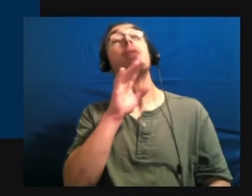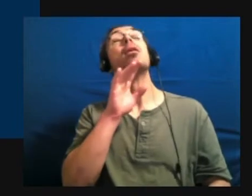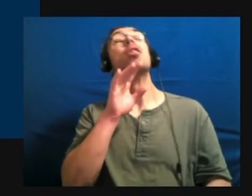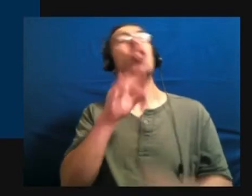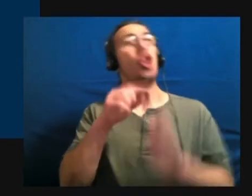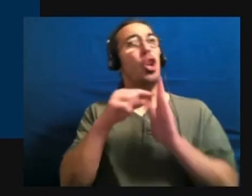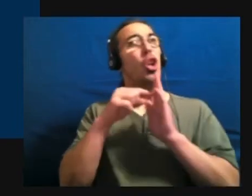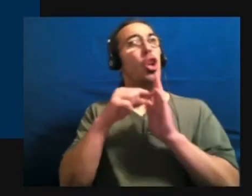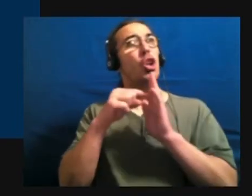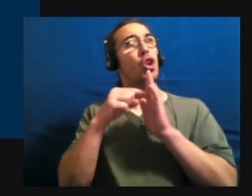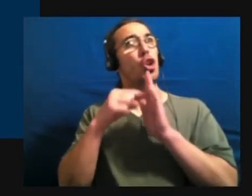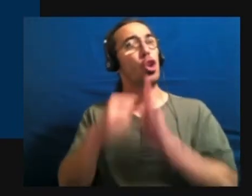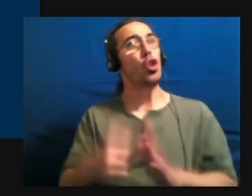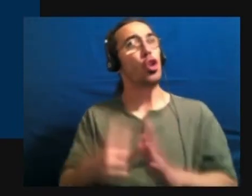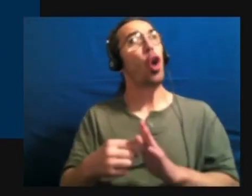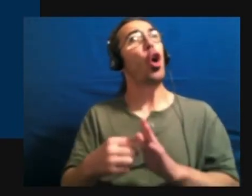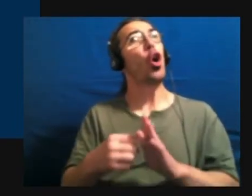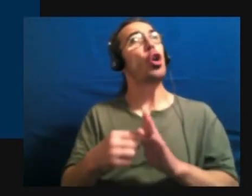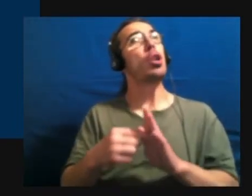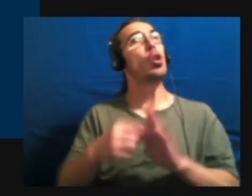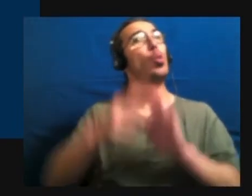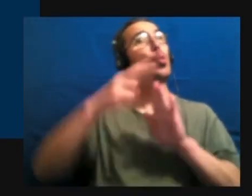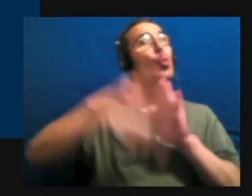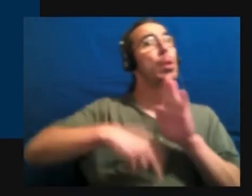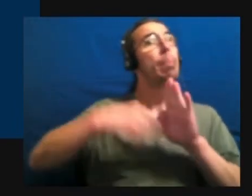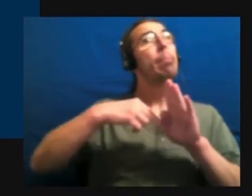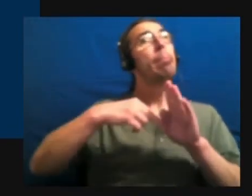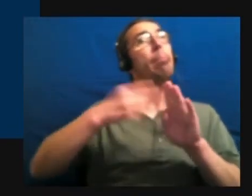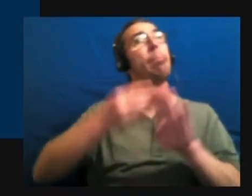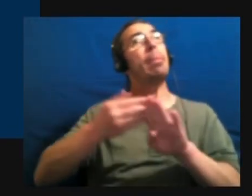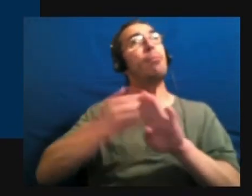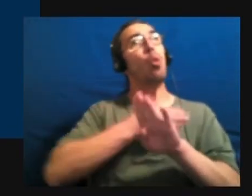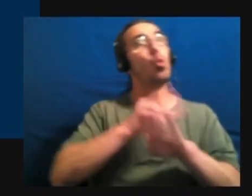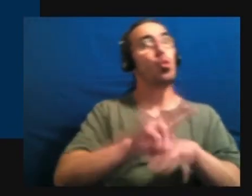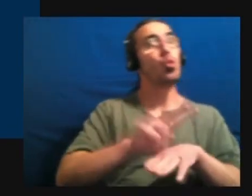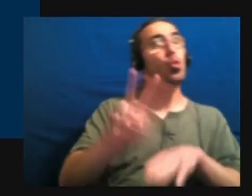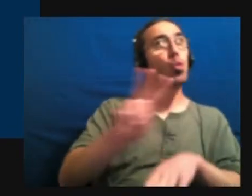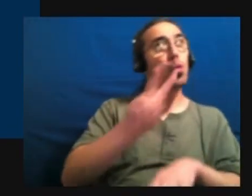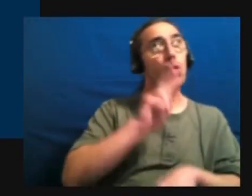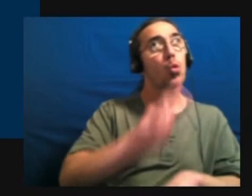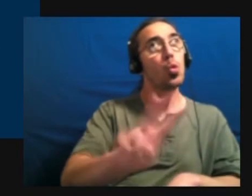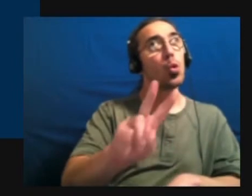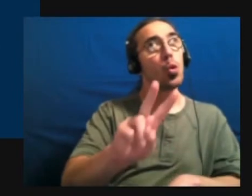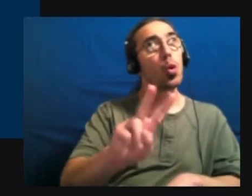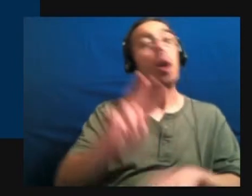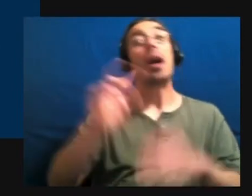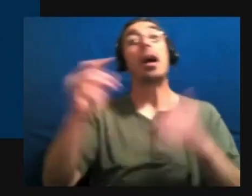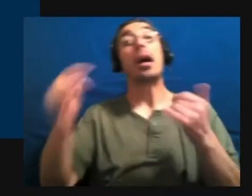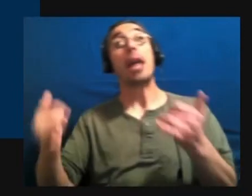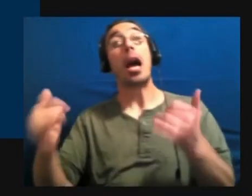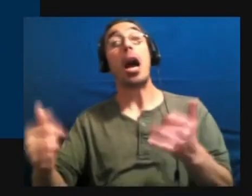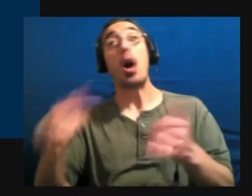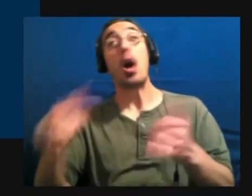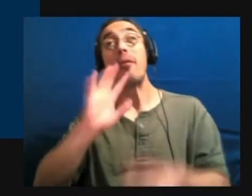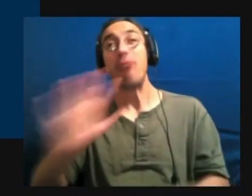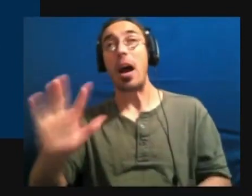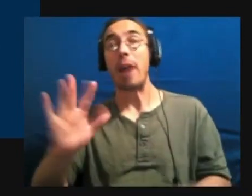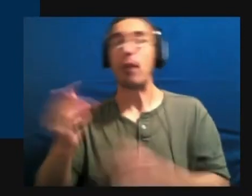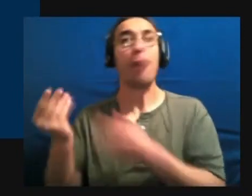able to read before she even hit 2. And now at age 5, she fluently reads, but she was fluently